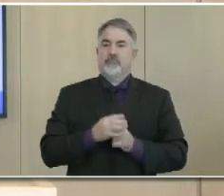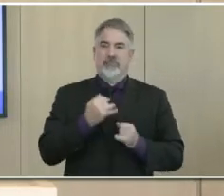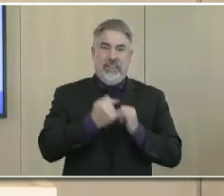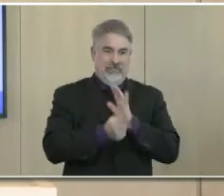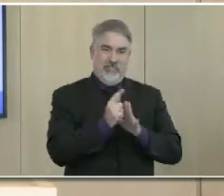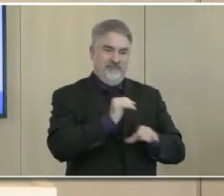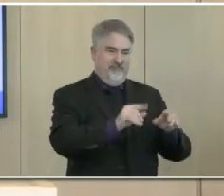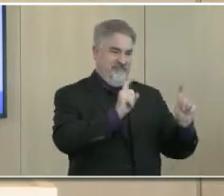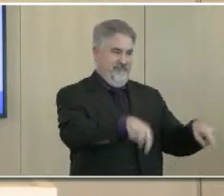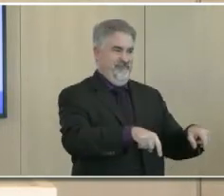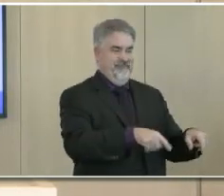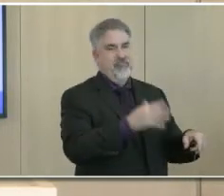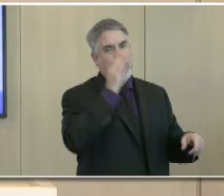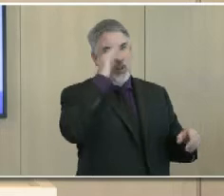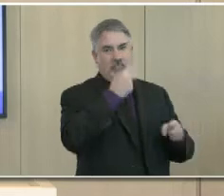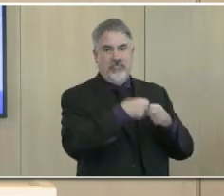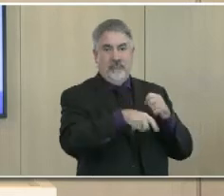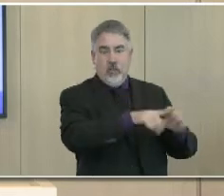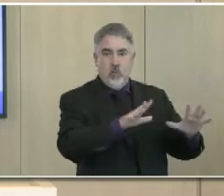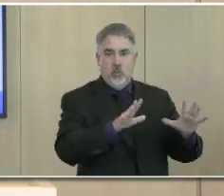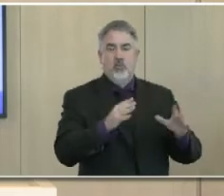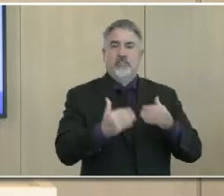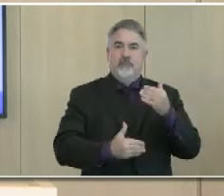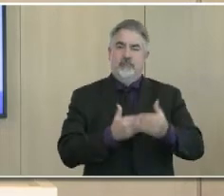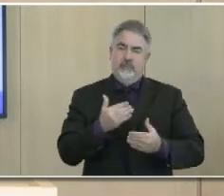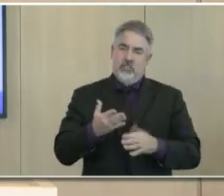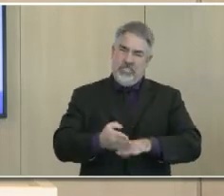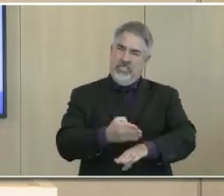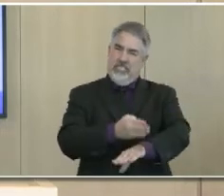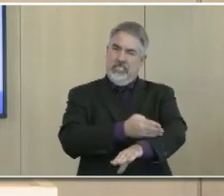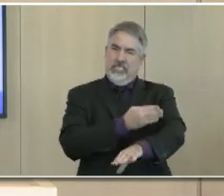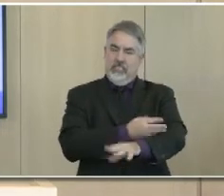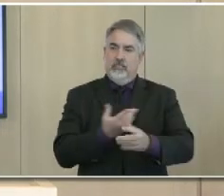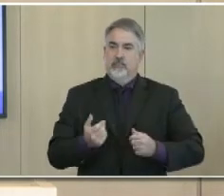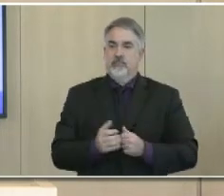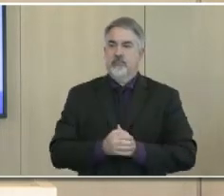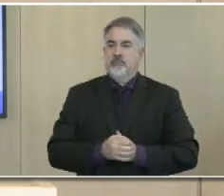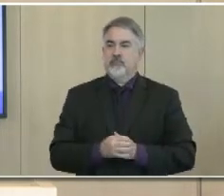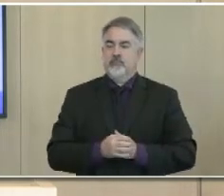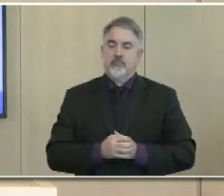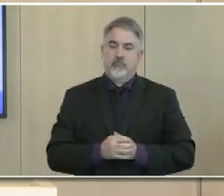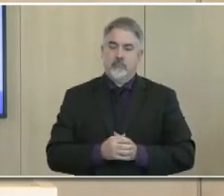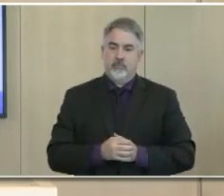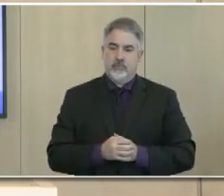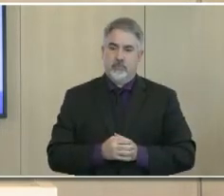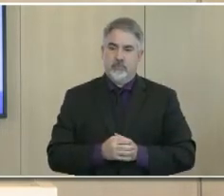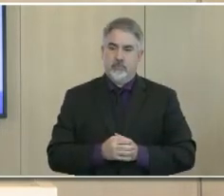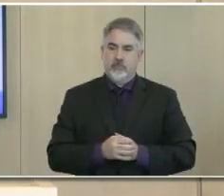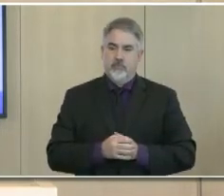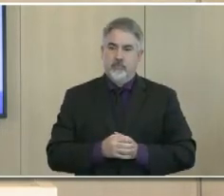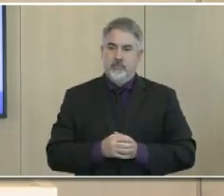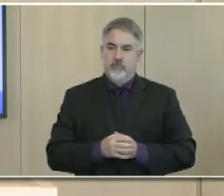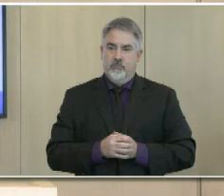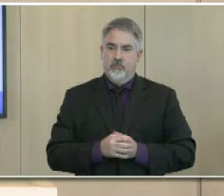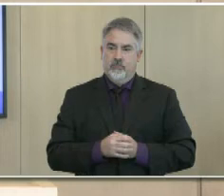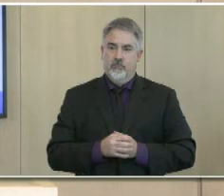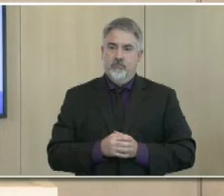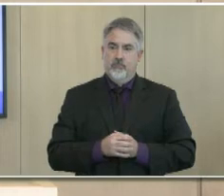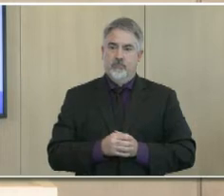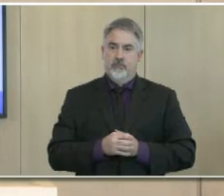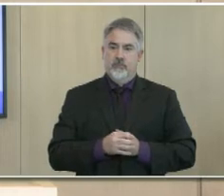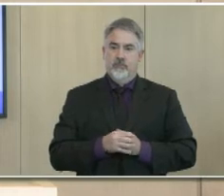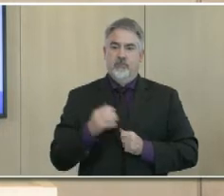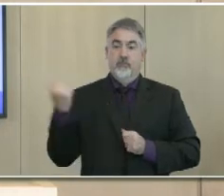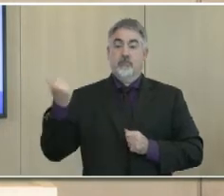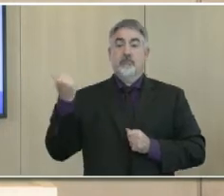good partner and we want to comply, and we are grateful for that. So again, for the broader public, it is a recommendation, something